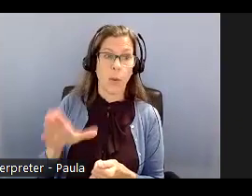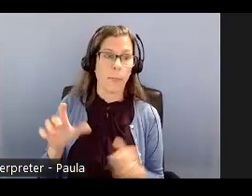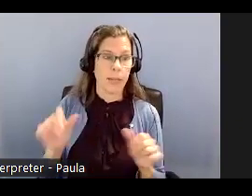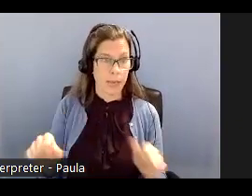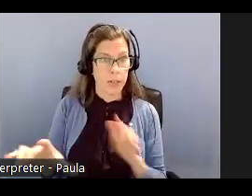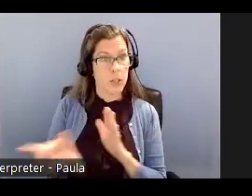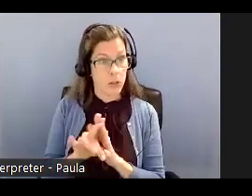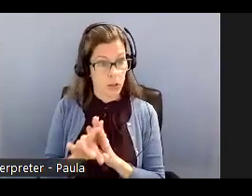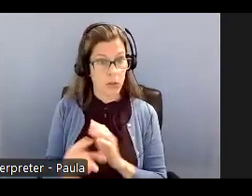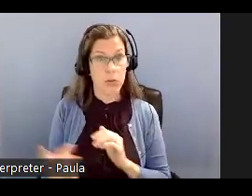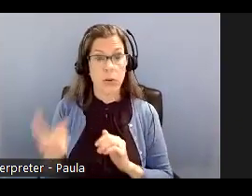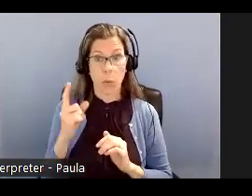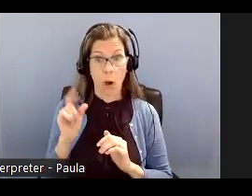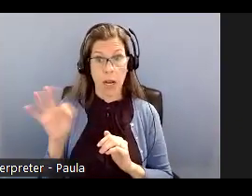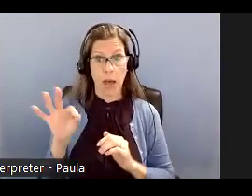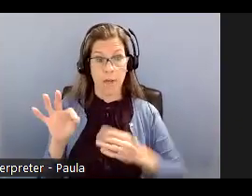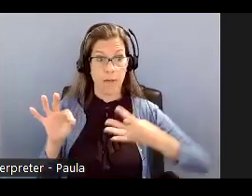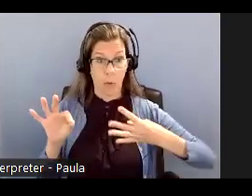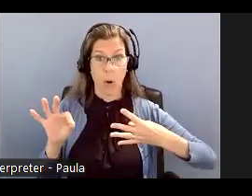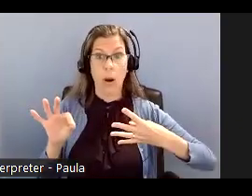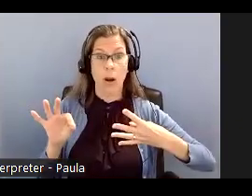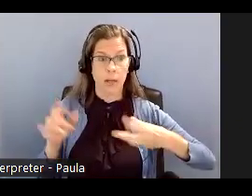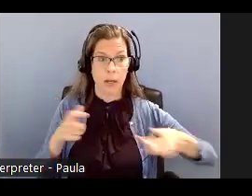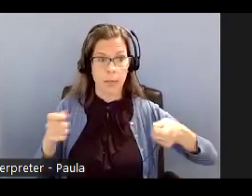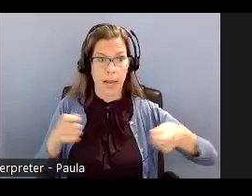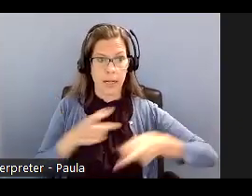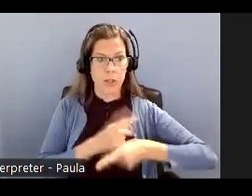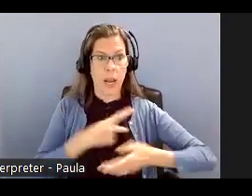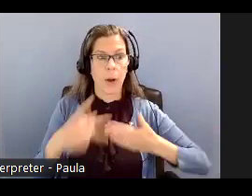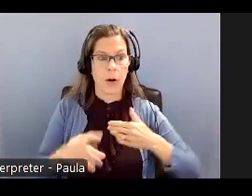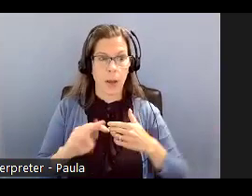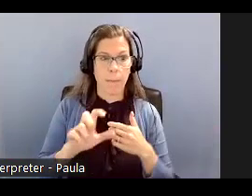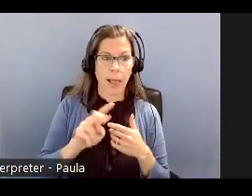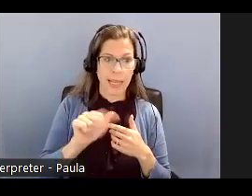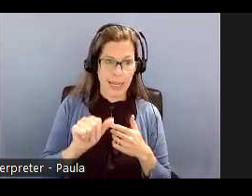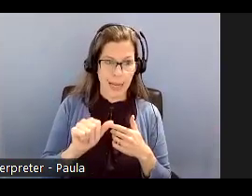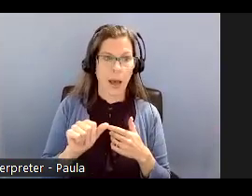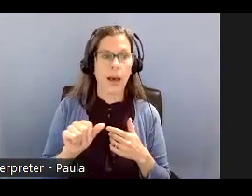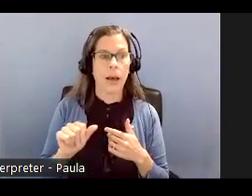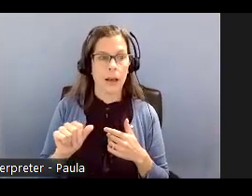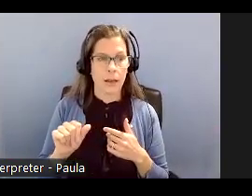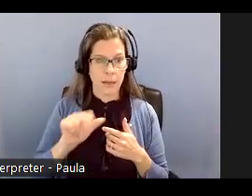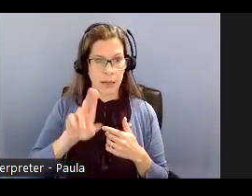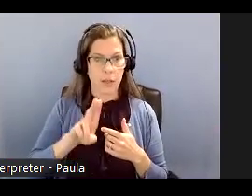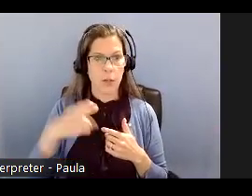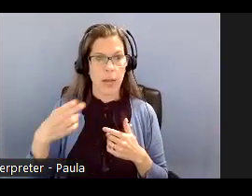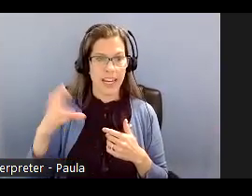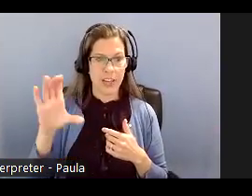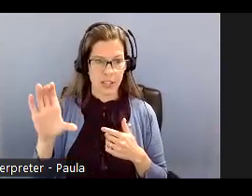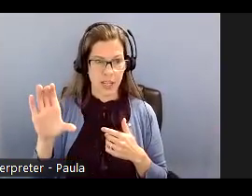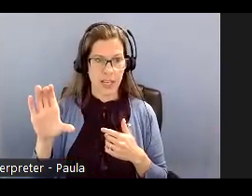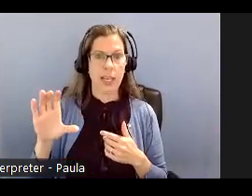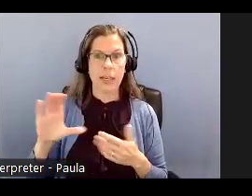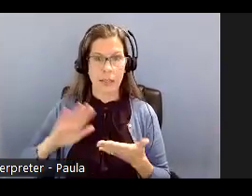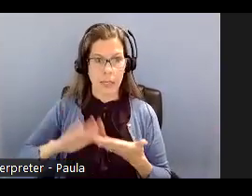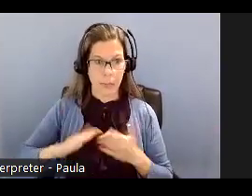able to choose one of these 4 managed care programs: Molina Healthcare of Washington, United Healthcare Community Plan, Community